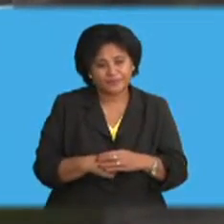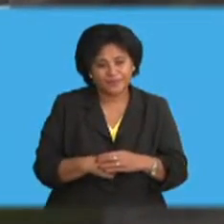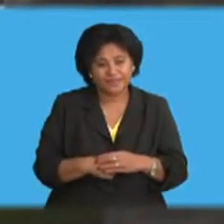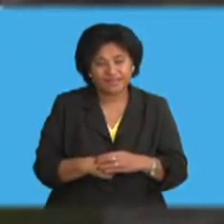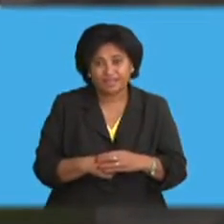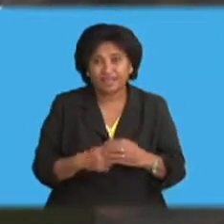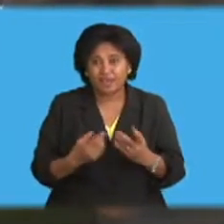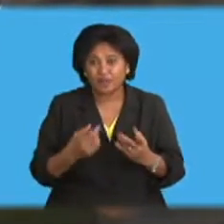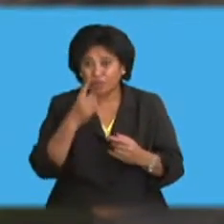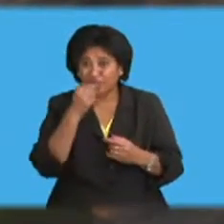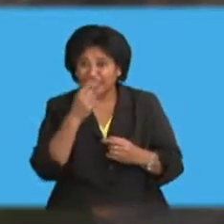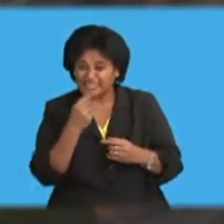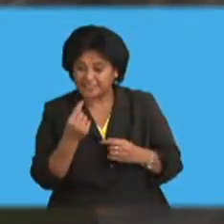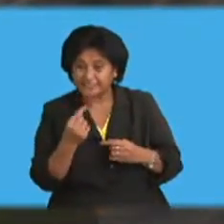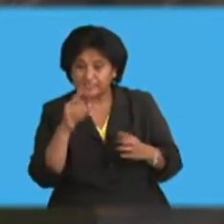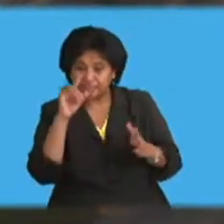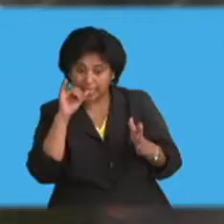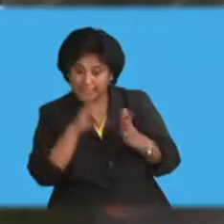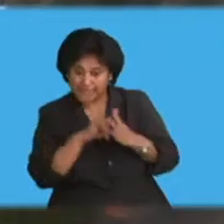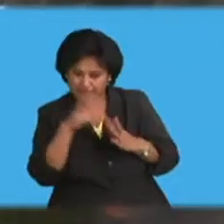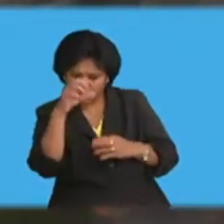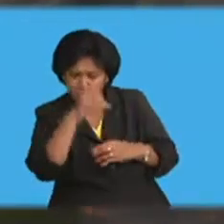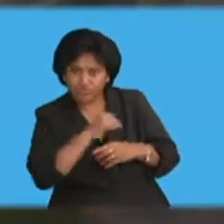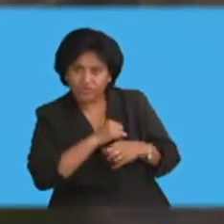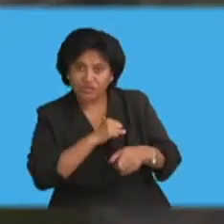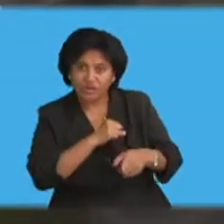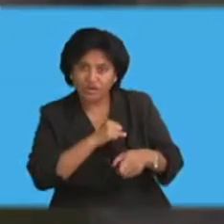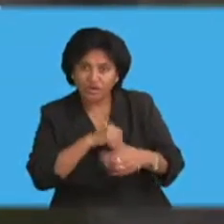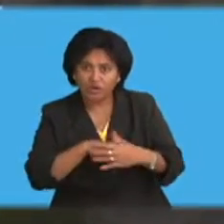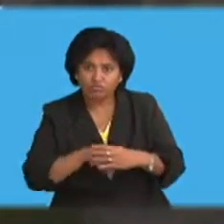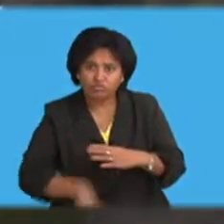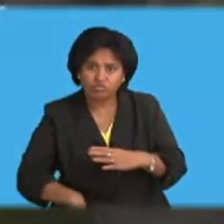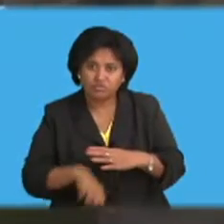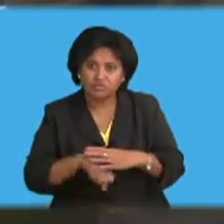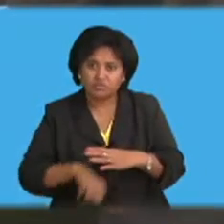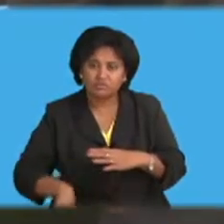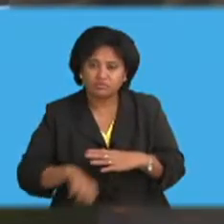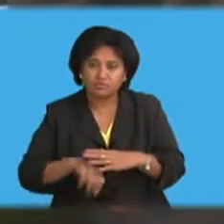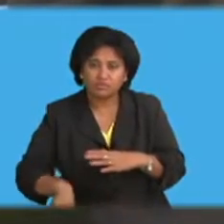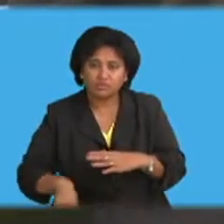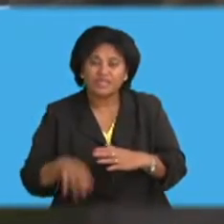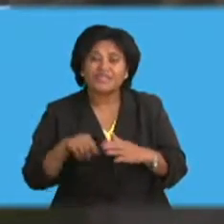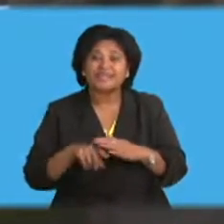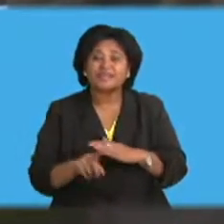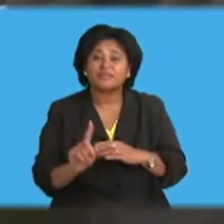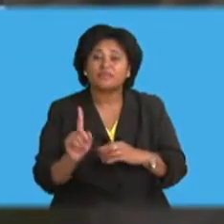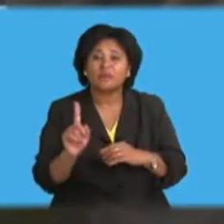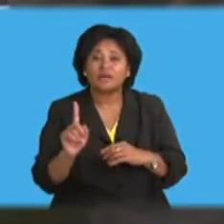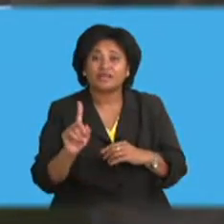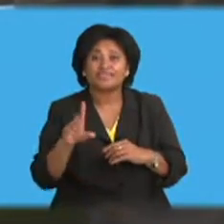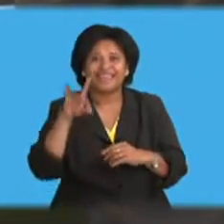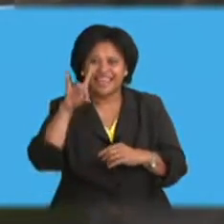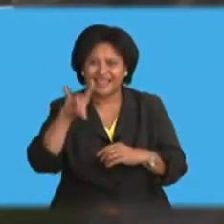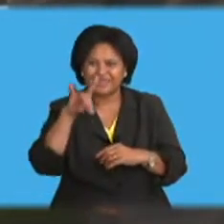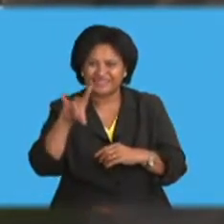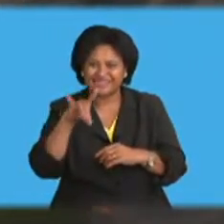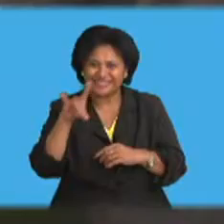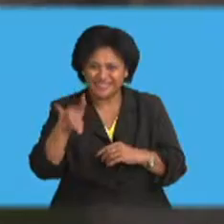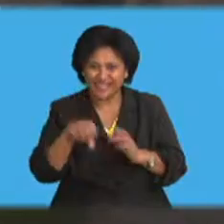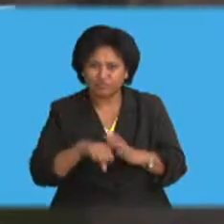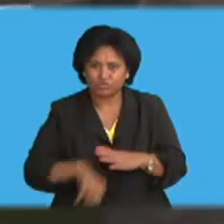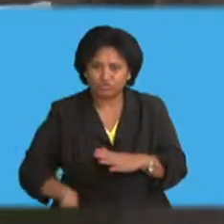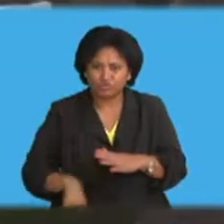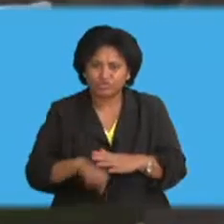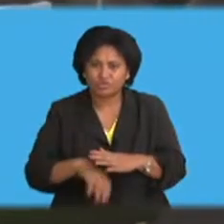mostly identifiable clinical signs is the rate of abortions in animals. There were a lot